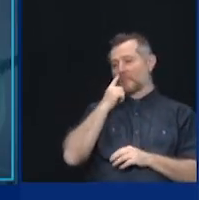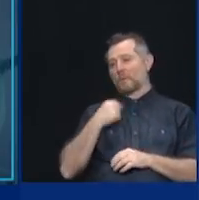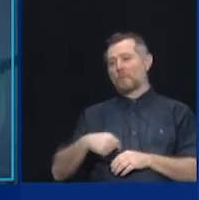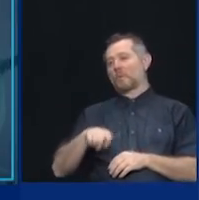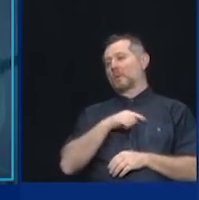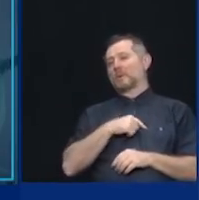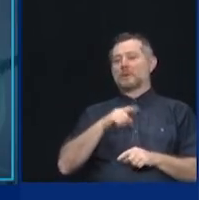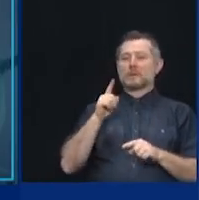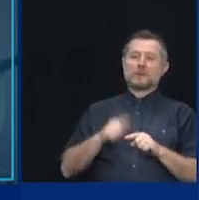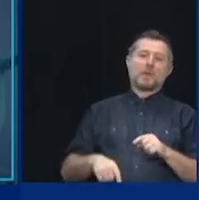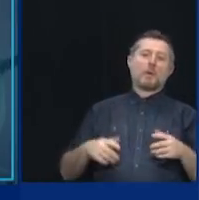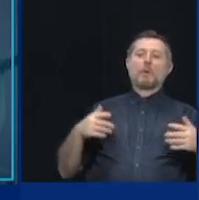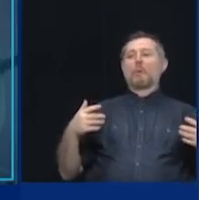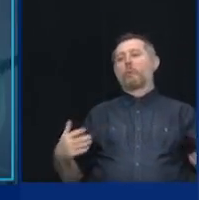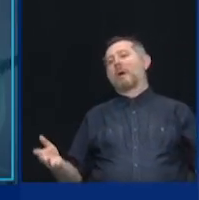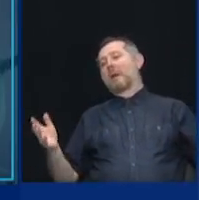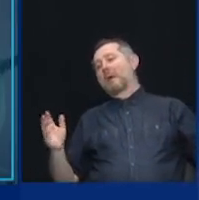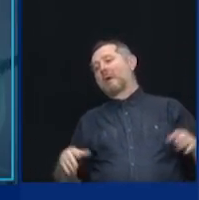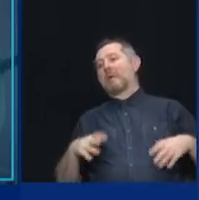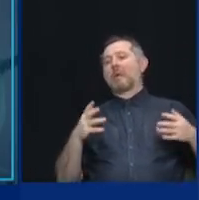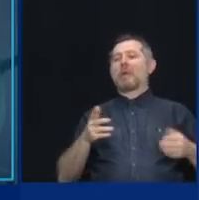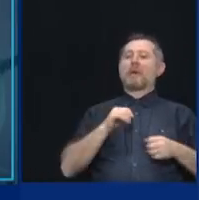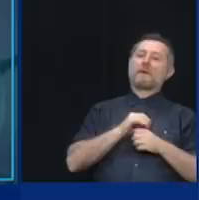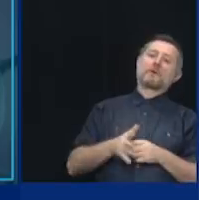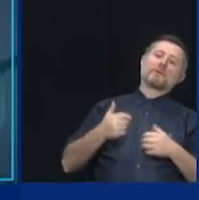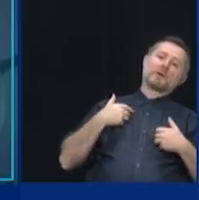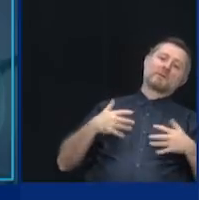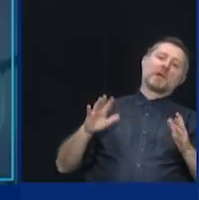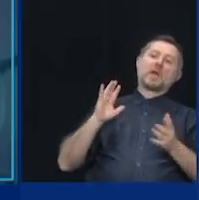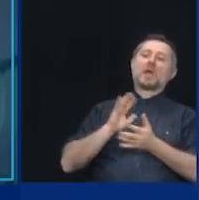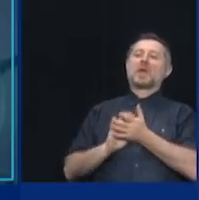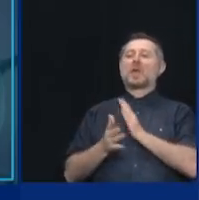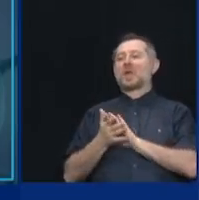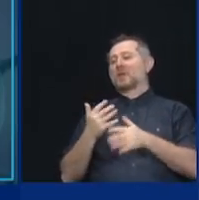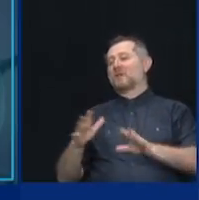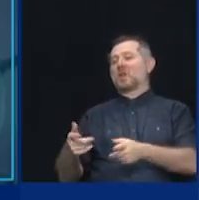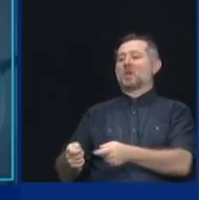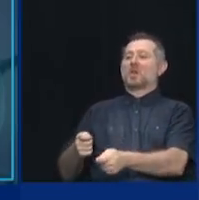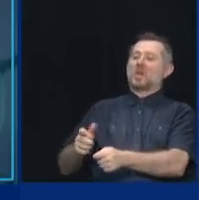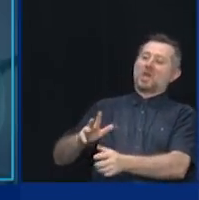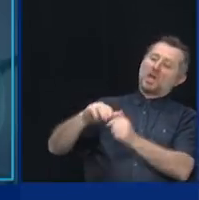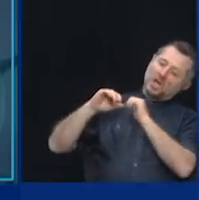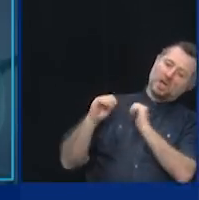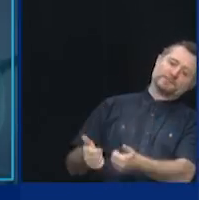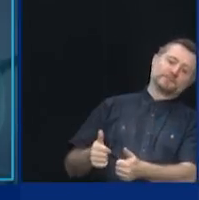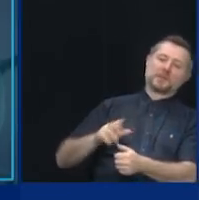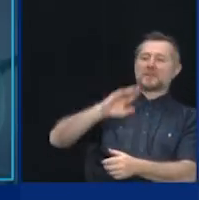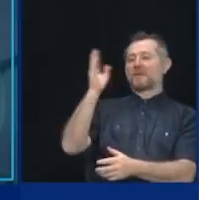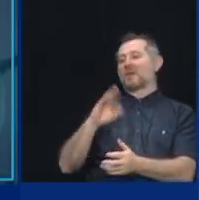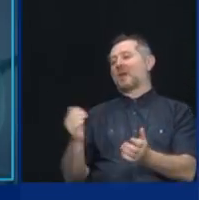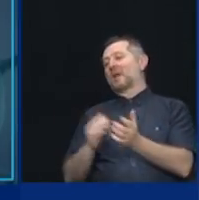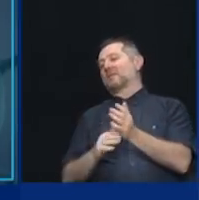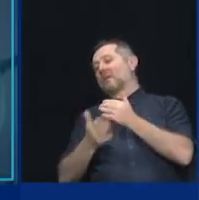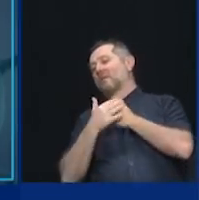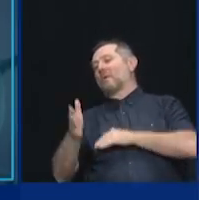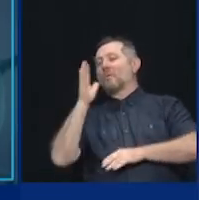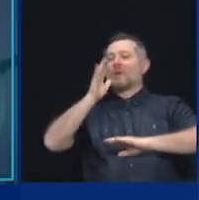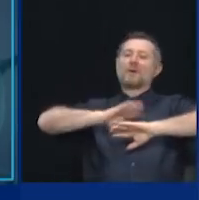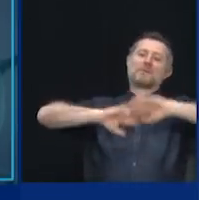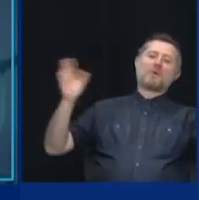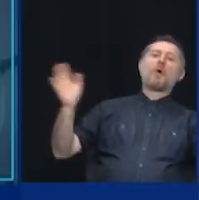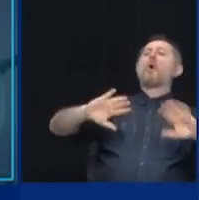well, COVID, we managed. That's it. Never happen again. It will happen